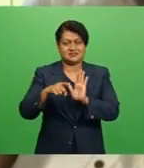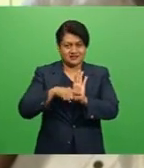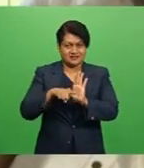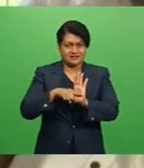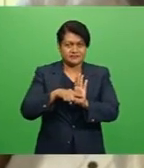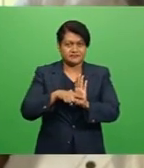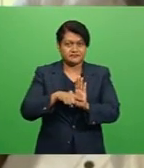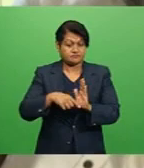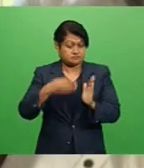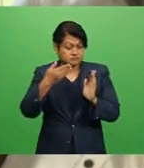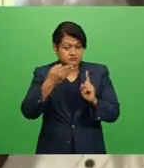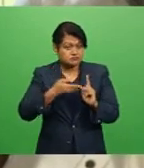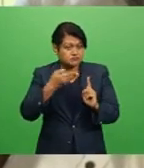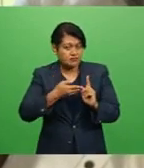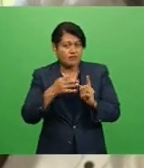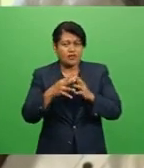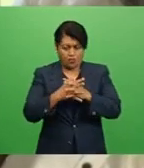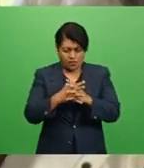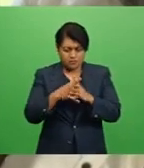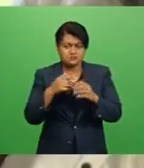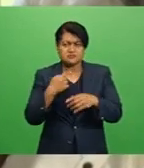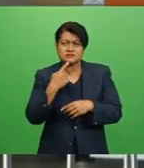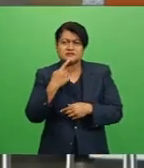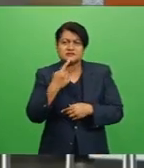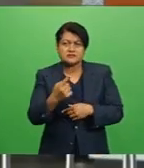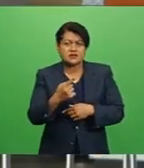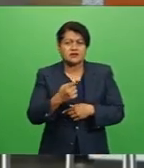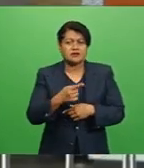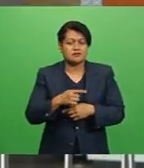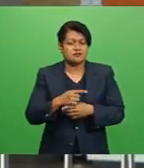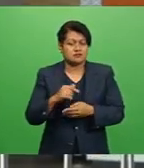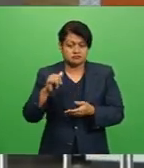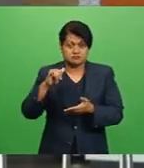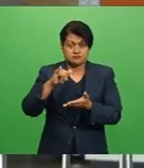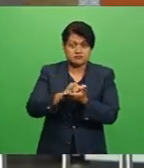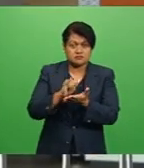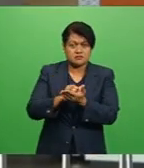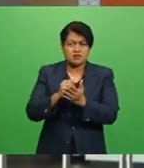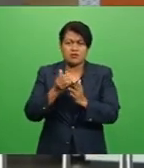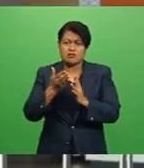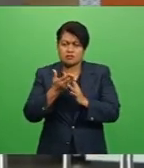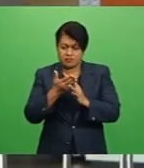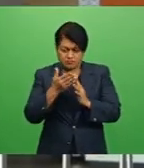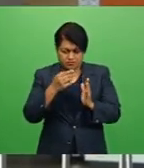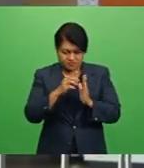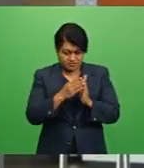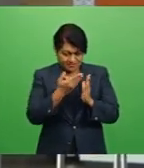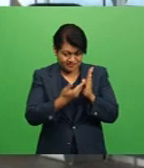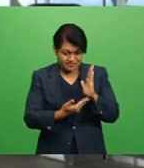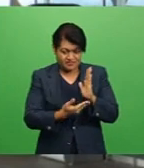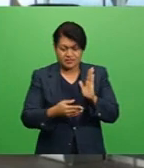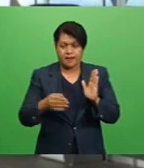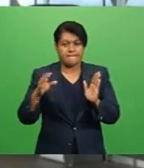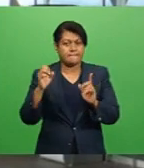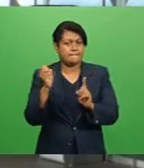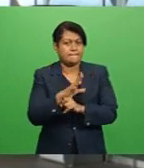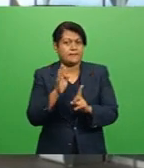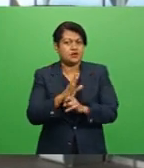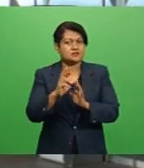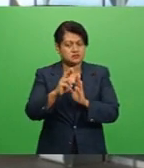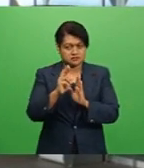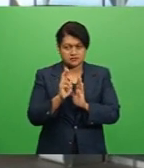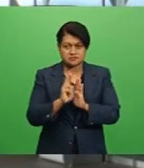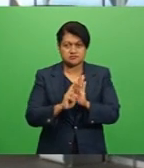Dr. Wangainambete says the stringent border surveillance and quarantine protocol is critical as inbound travelers can